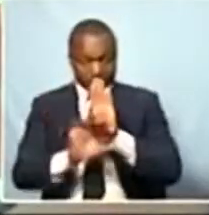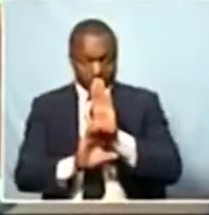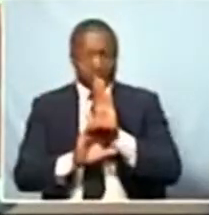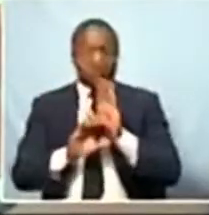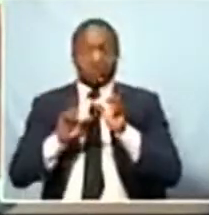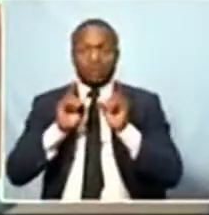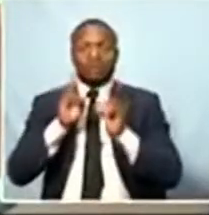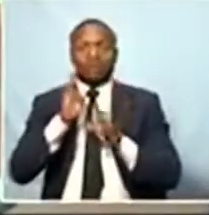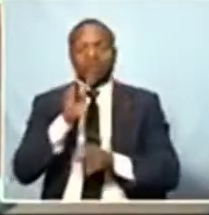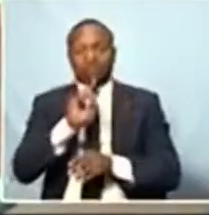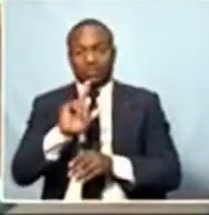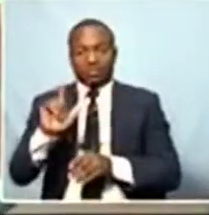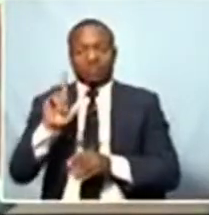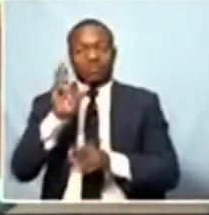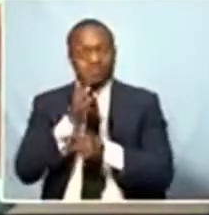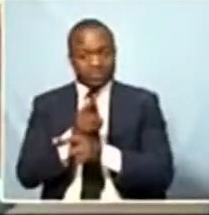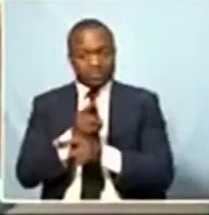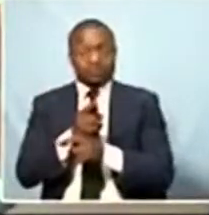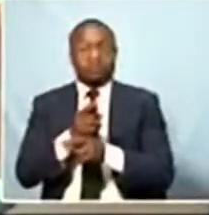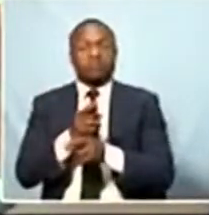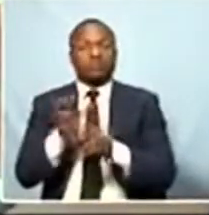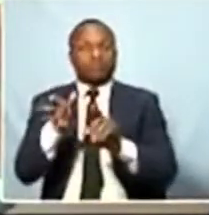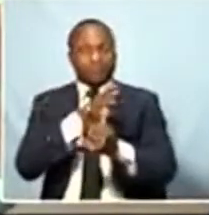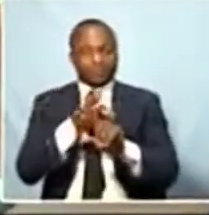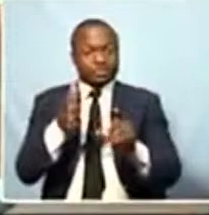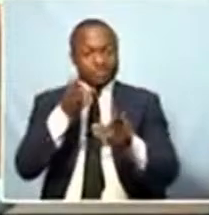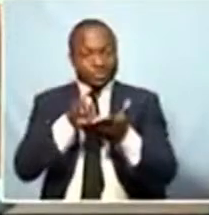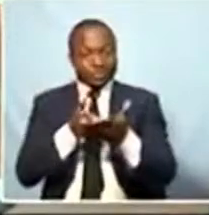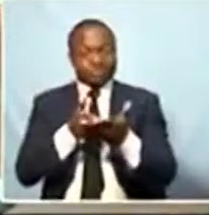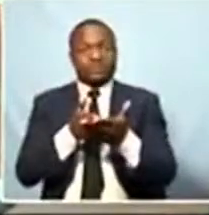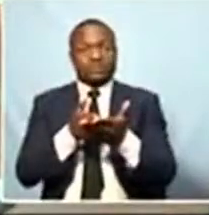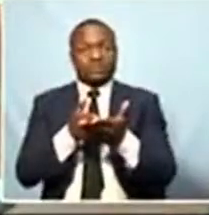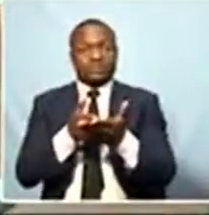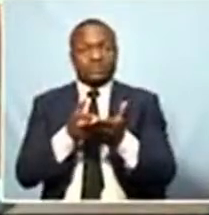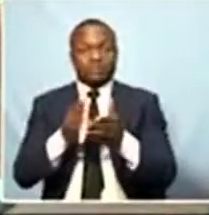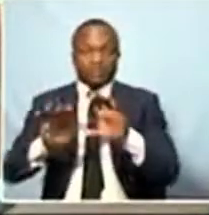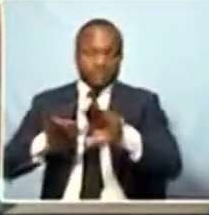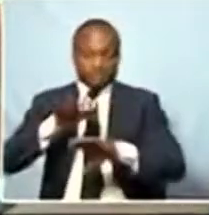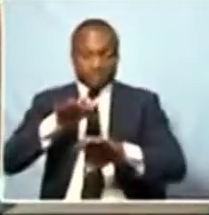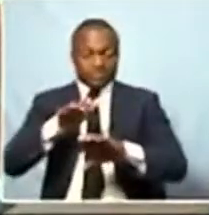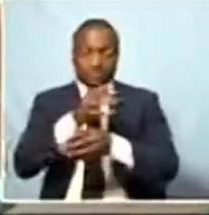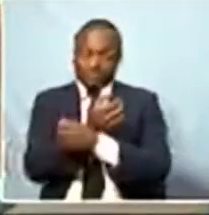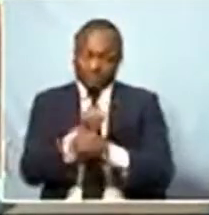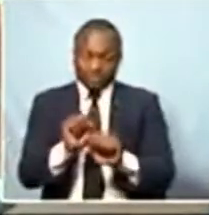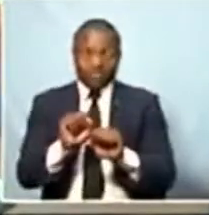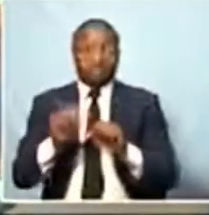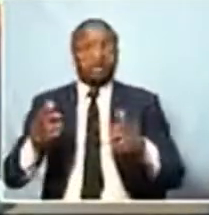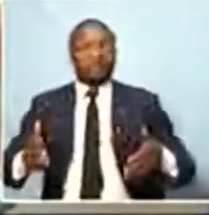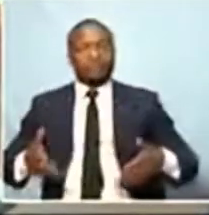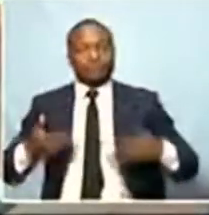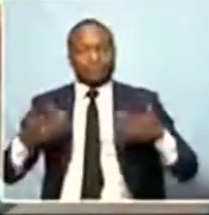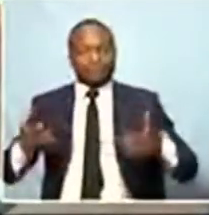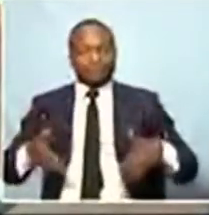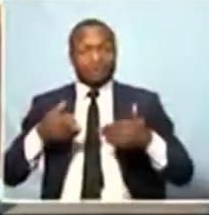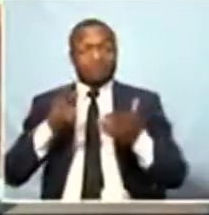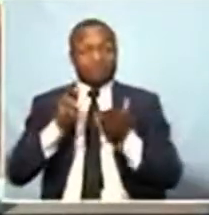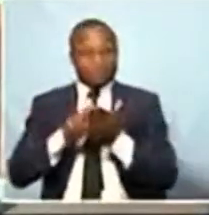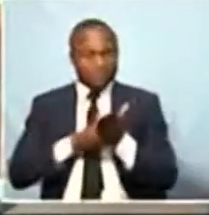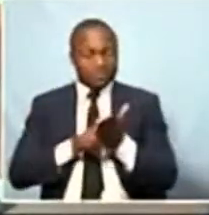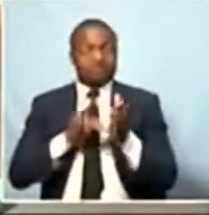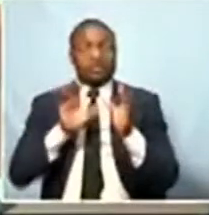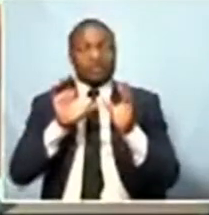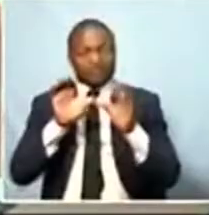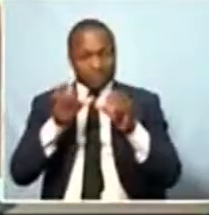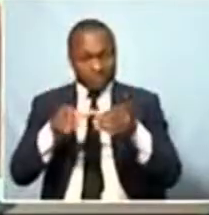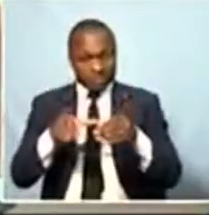Bill of Rights may have been violated. These are the steps that we take in order to provide redress. And I am happy to report to this committee that so far we